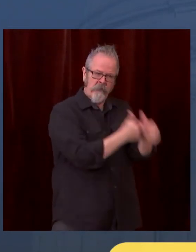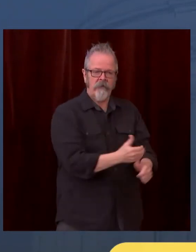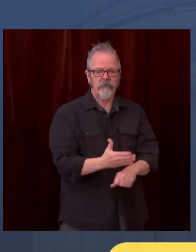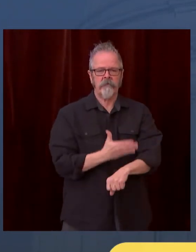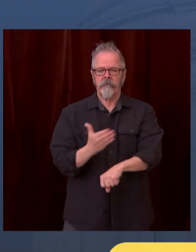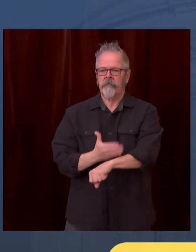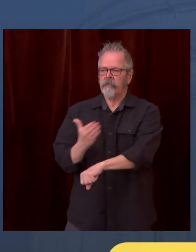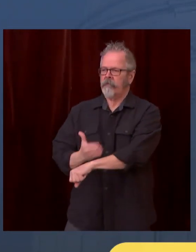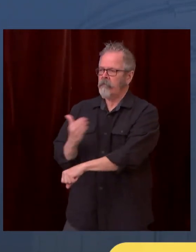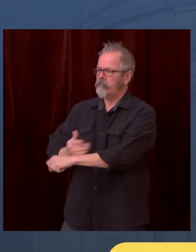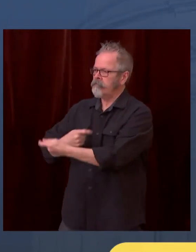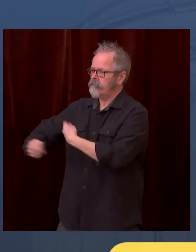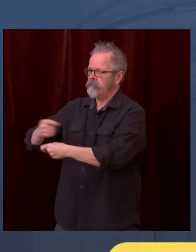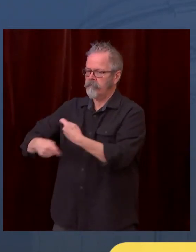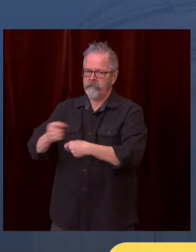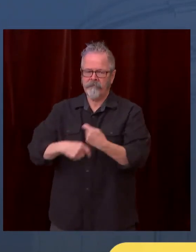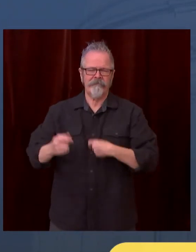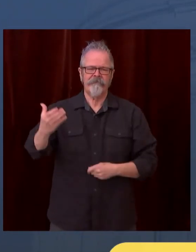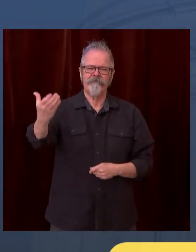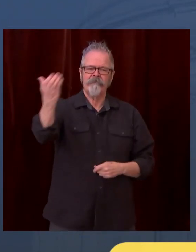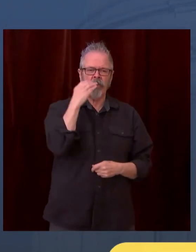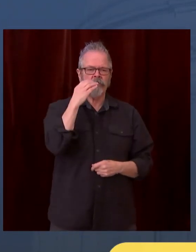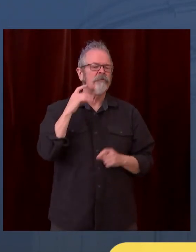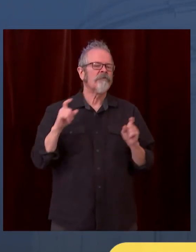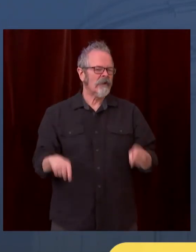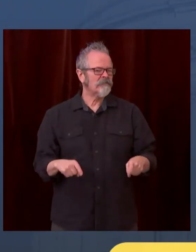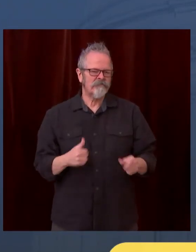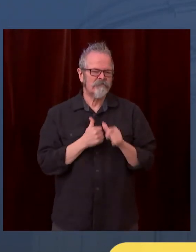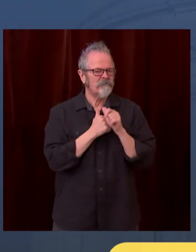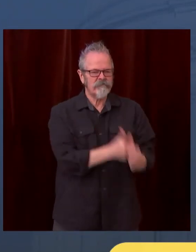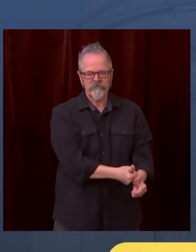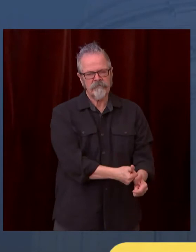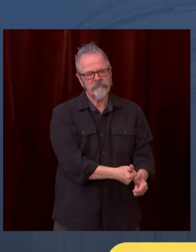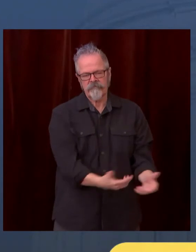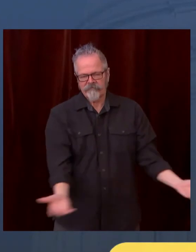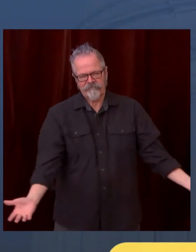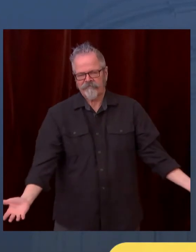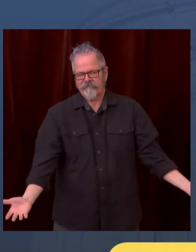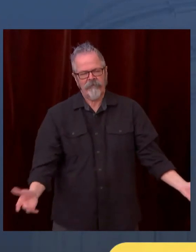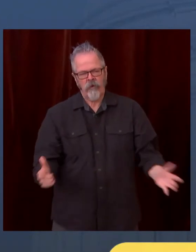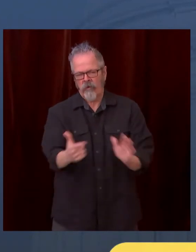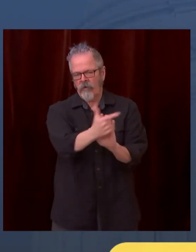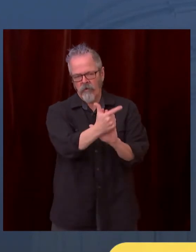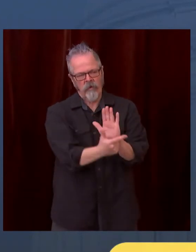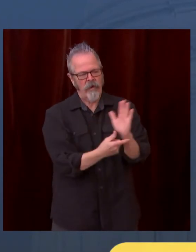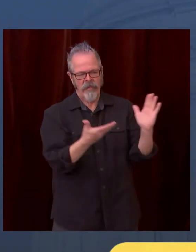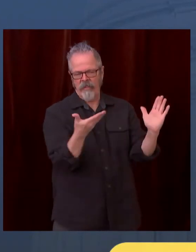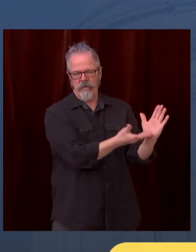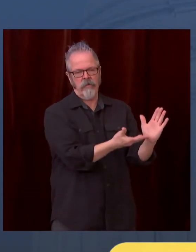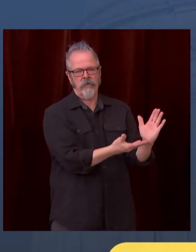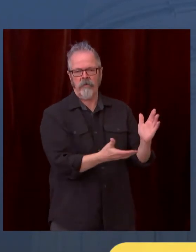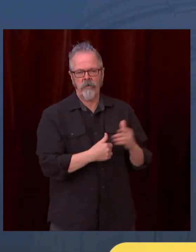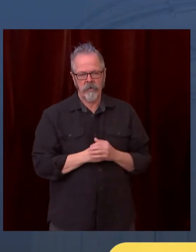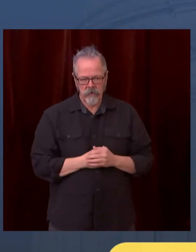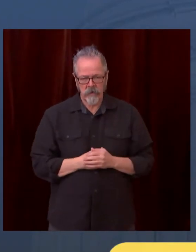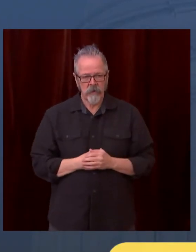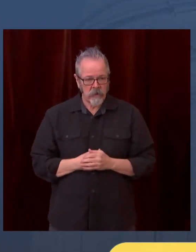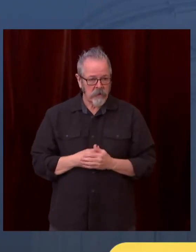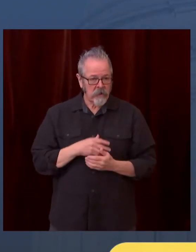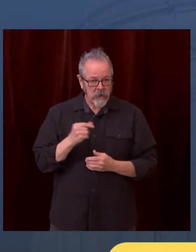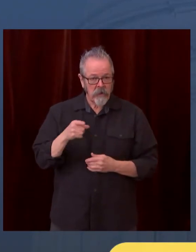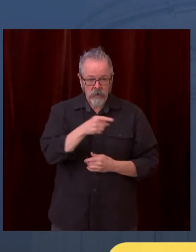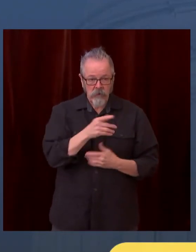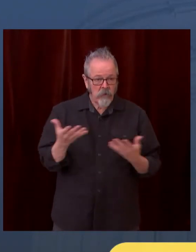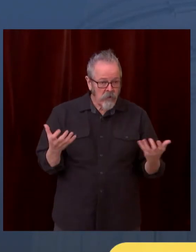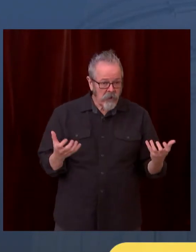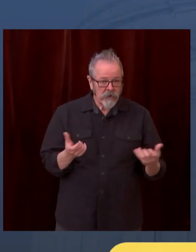States and the U.S. Constitution. And second, it's necessary if we're going to have salmon for our kids to fish for. And if you